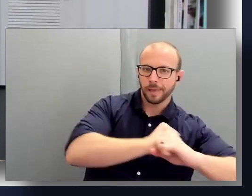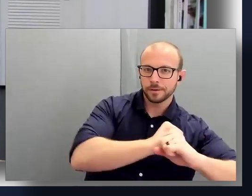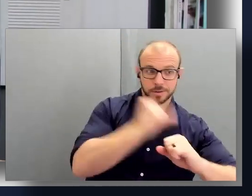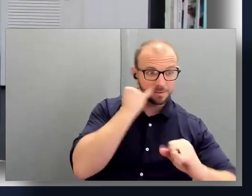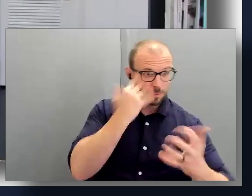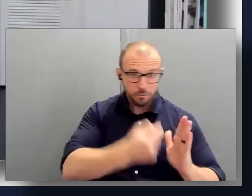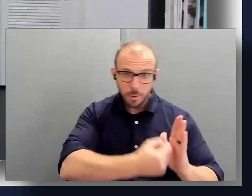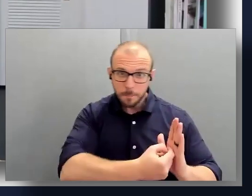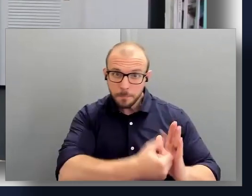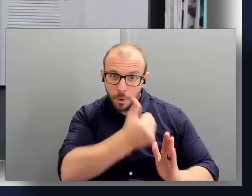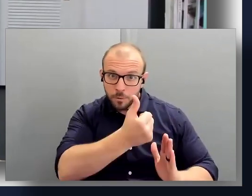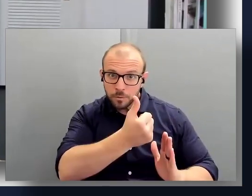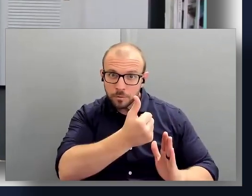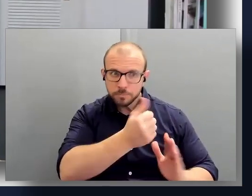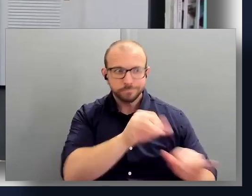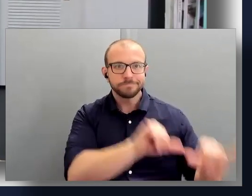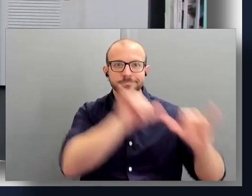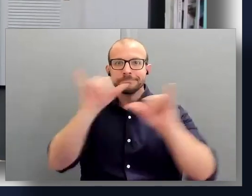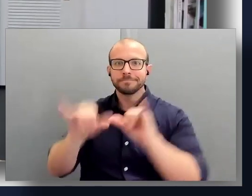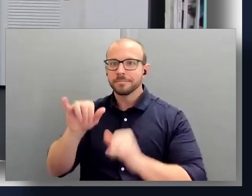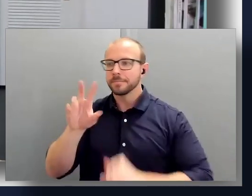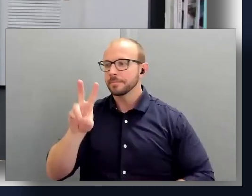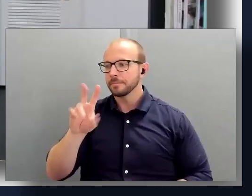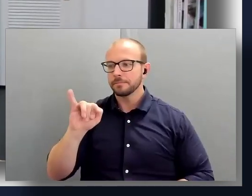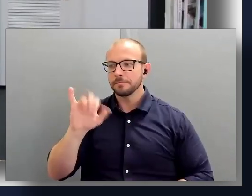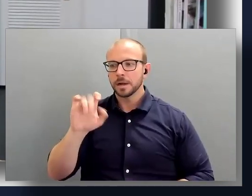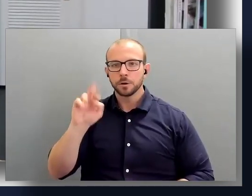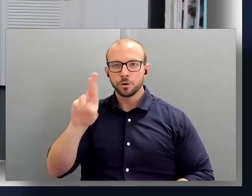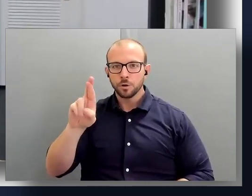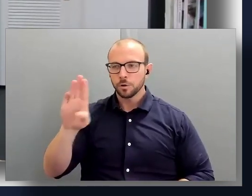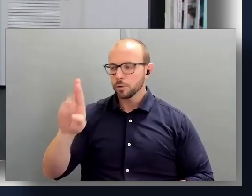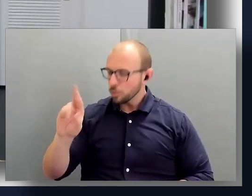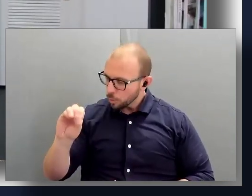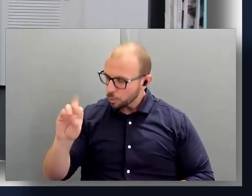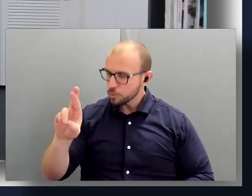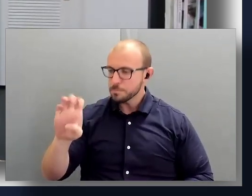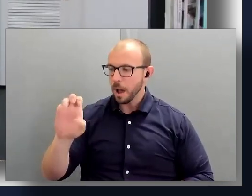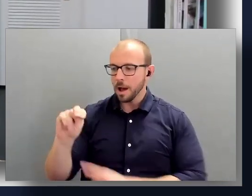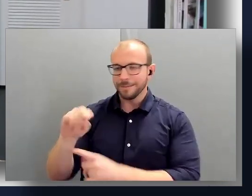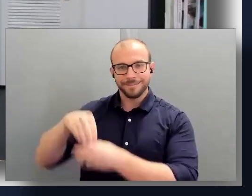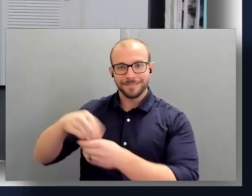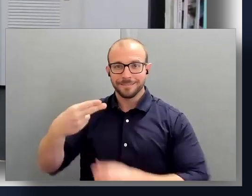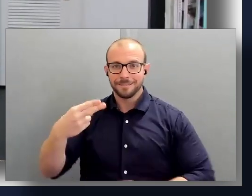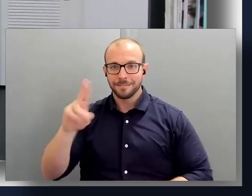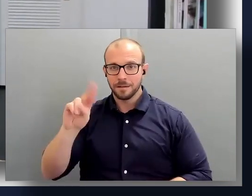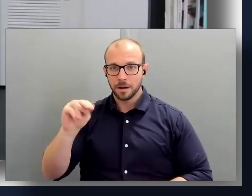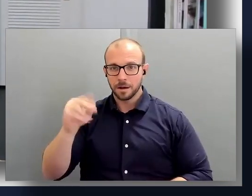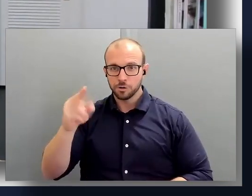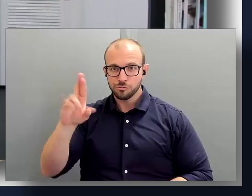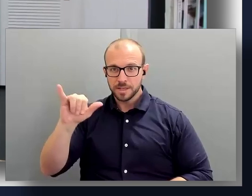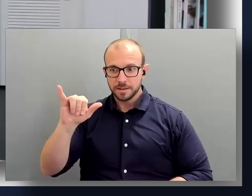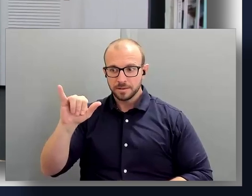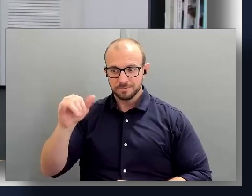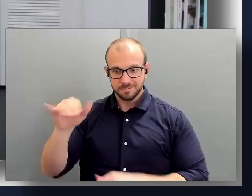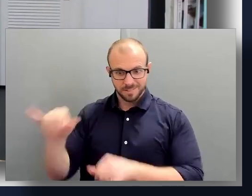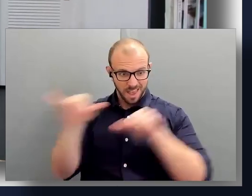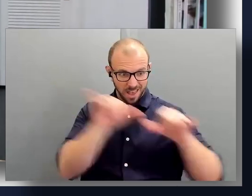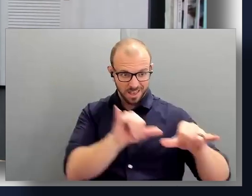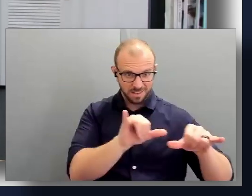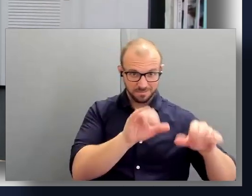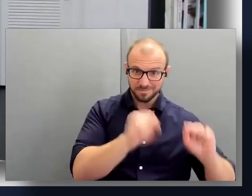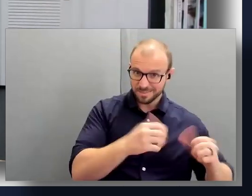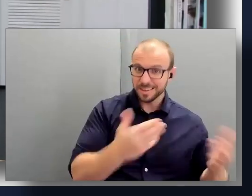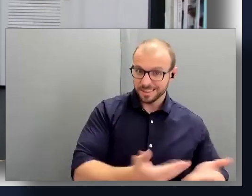want to do in the United States what Viktor Orban did in Hungary, they could do it.